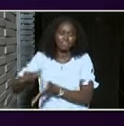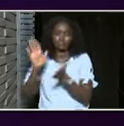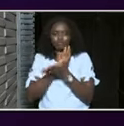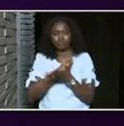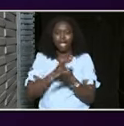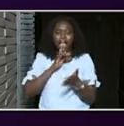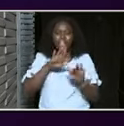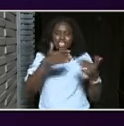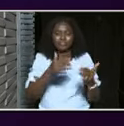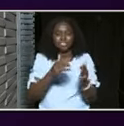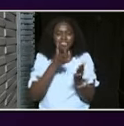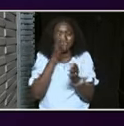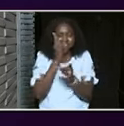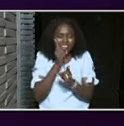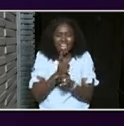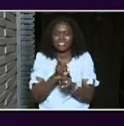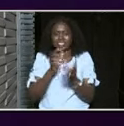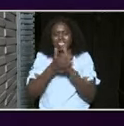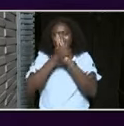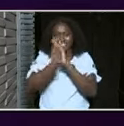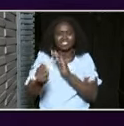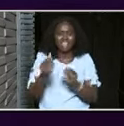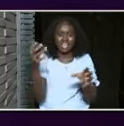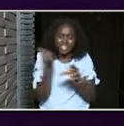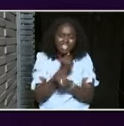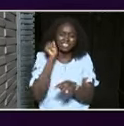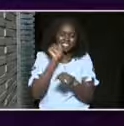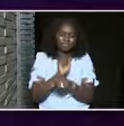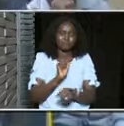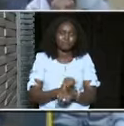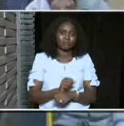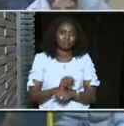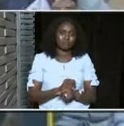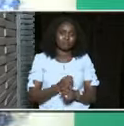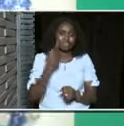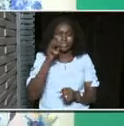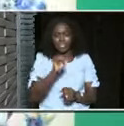they are employable and their job for them? Thank